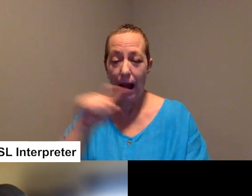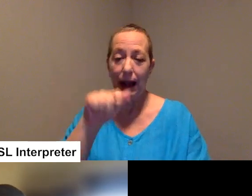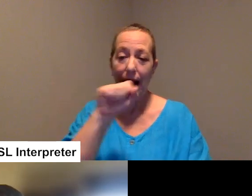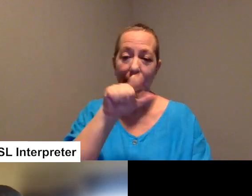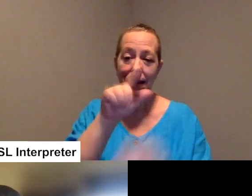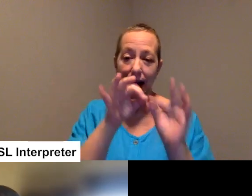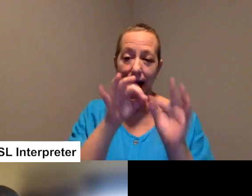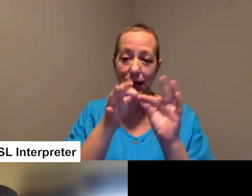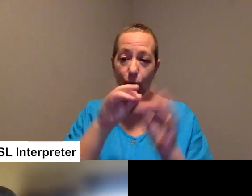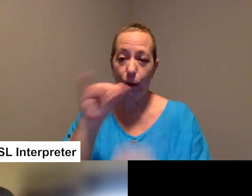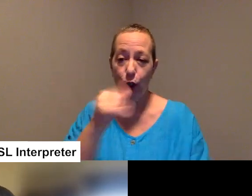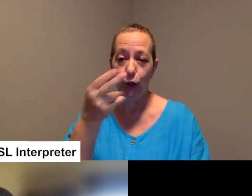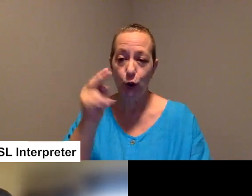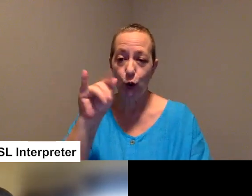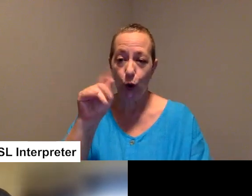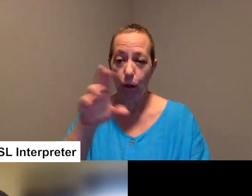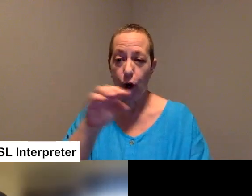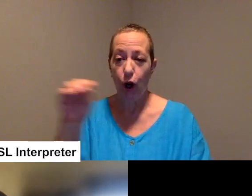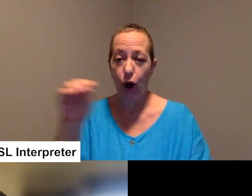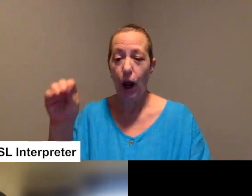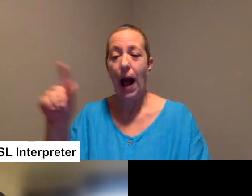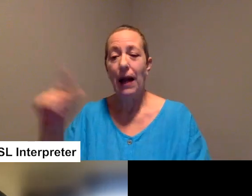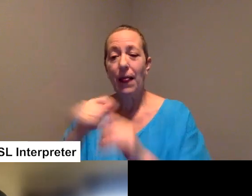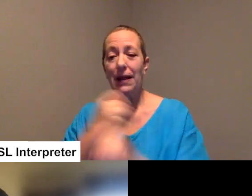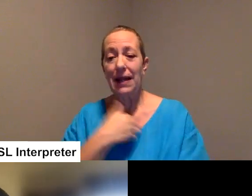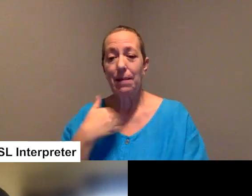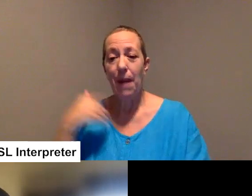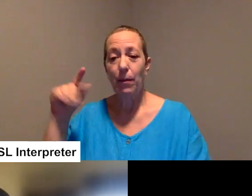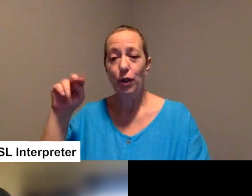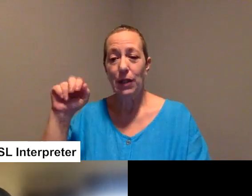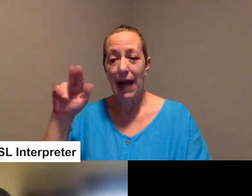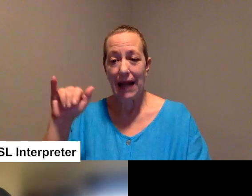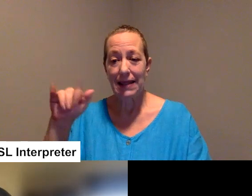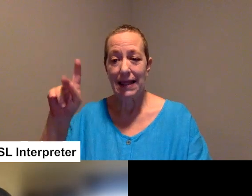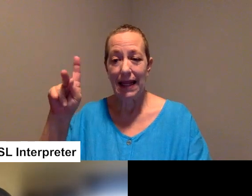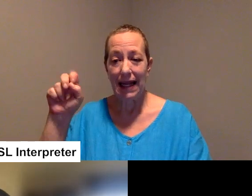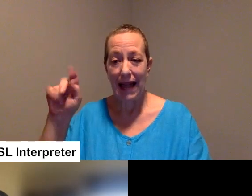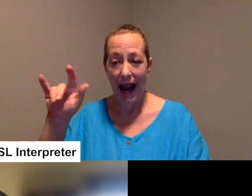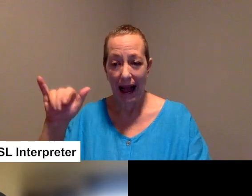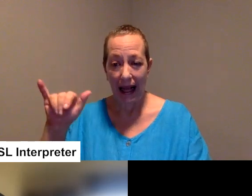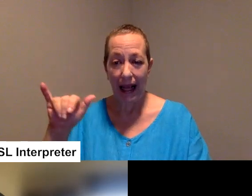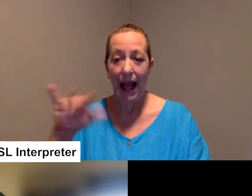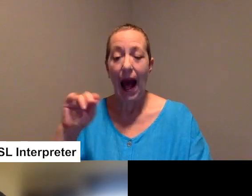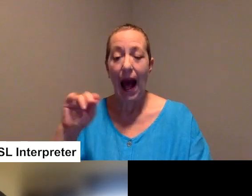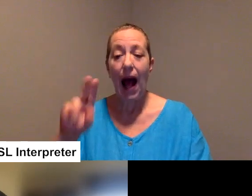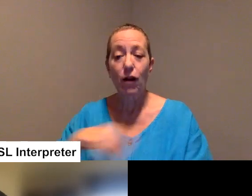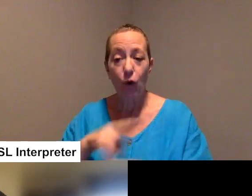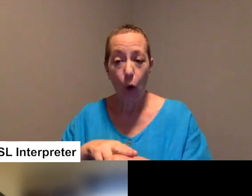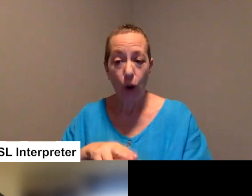interpreter, Juniper, and to AWN's team members, Nancy and Kaylee, who were on here. And of course,